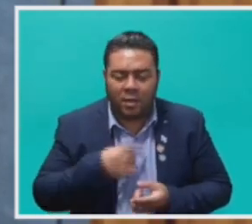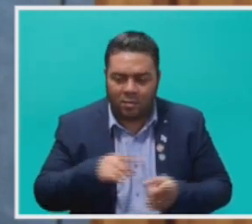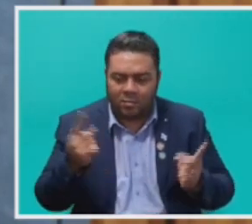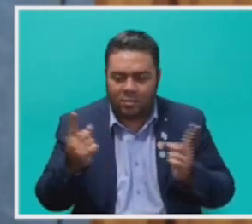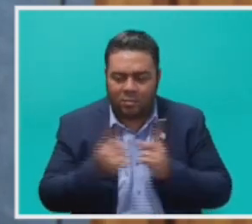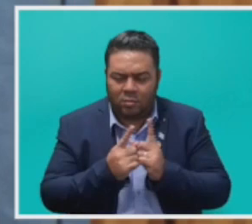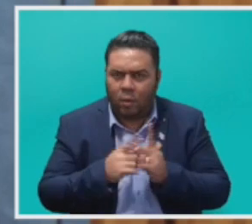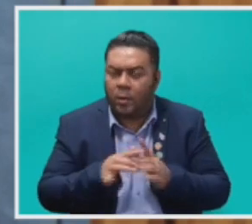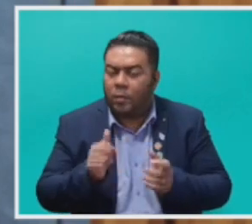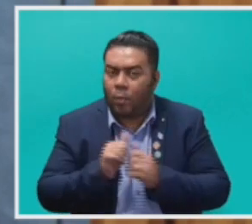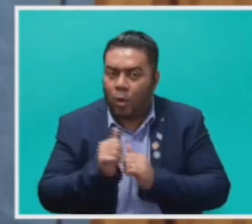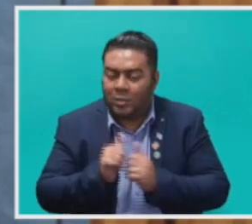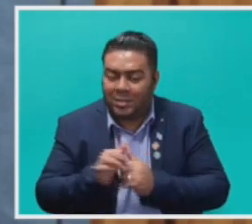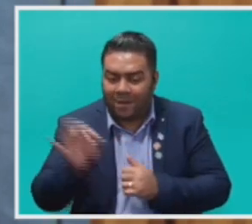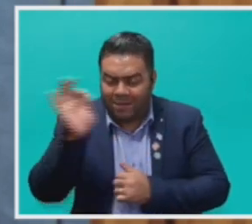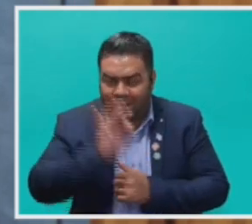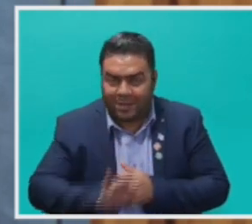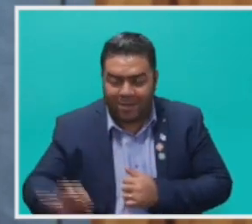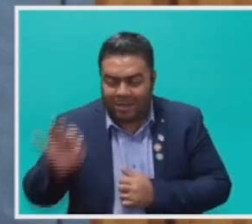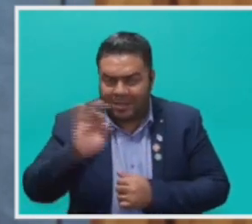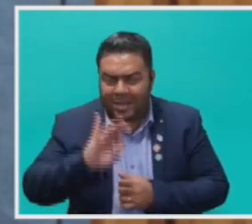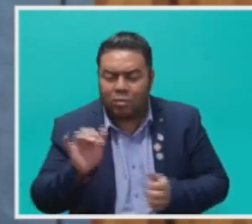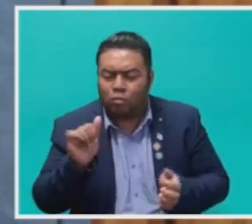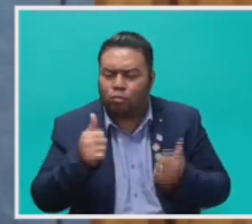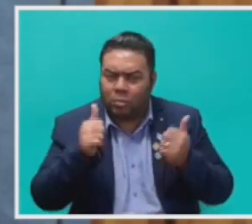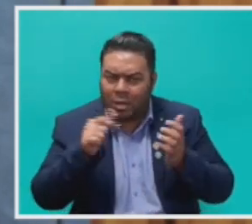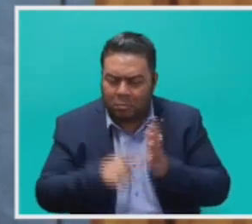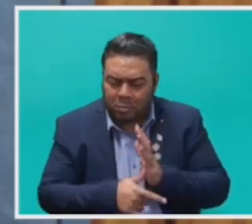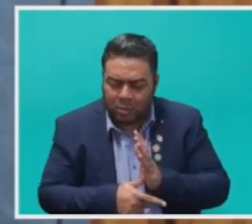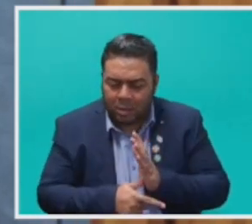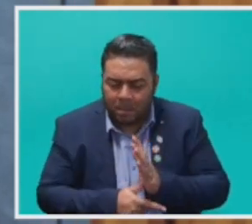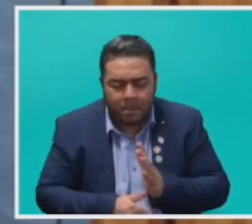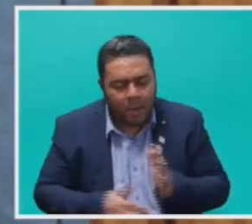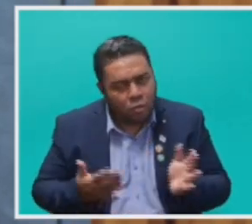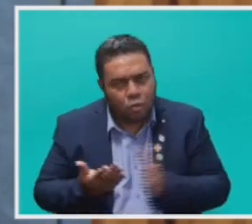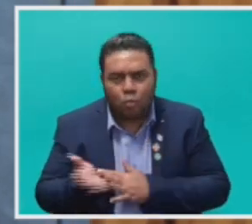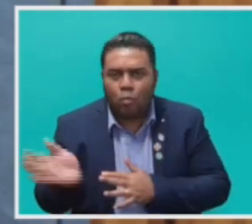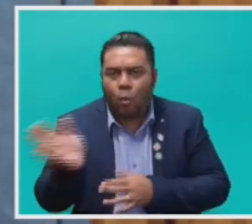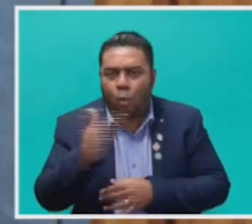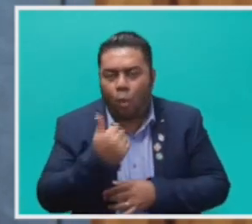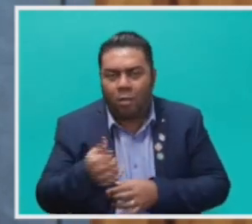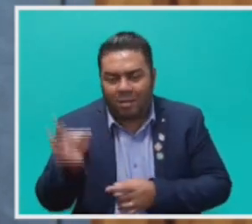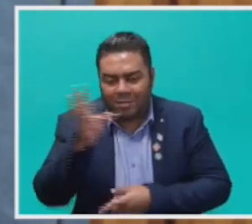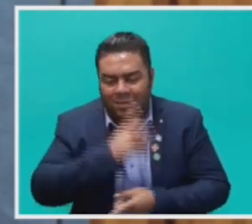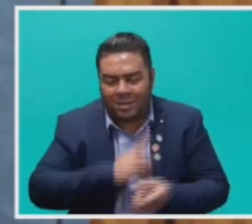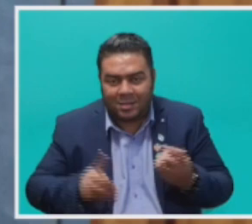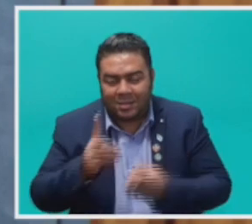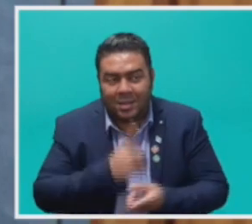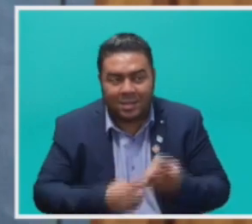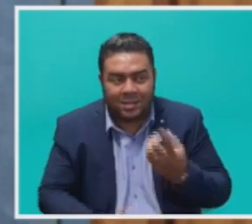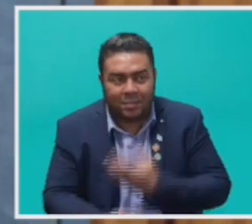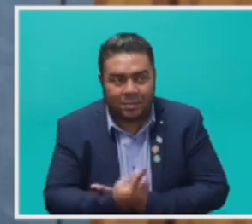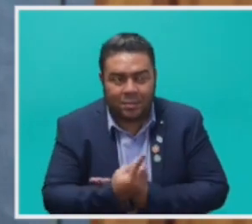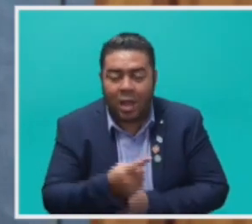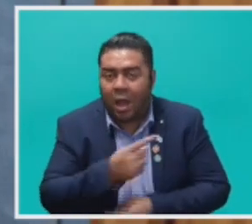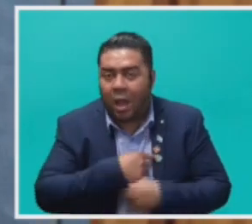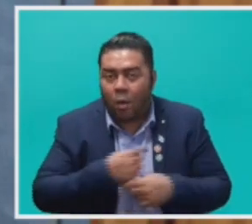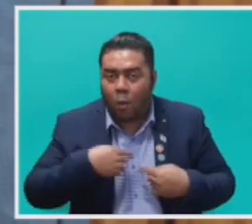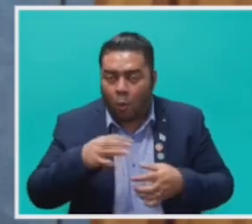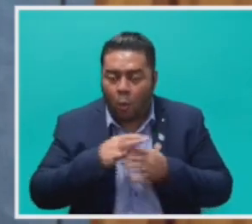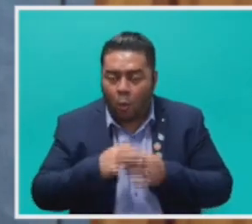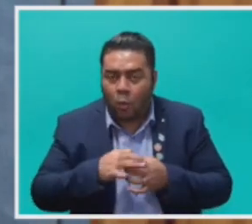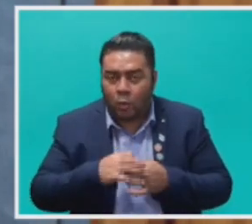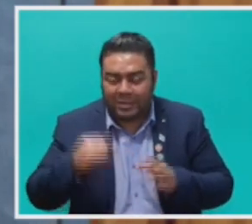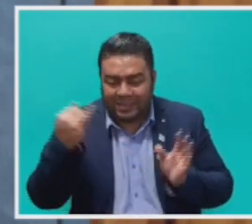only during sports and festivals and joyous times, but through every disaster we go through. Our own